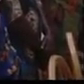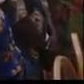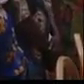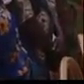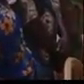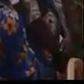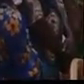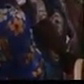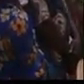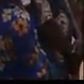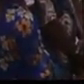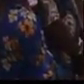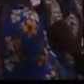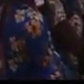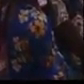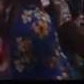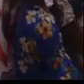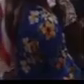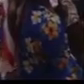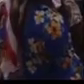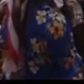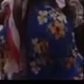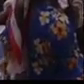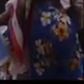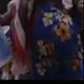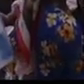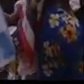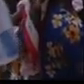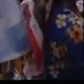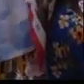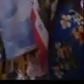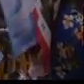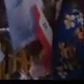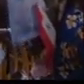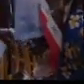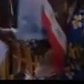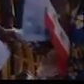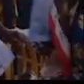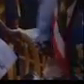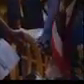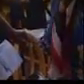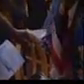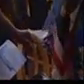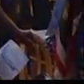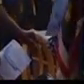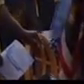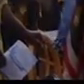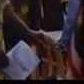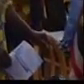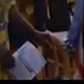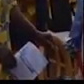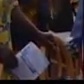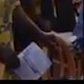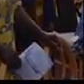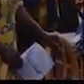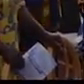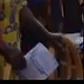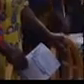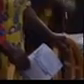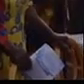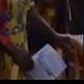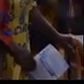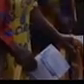so that you will not be put from the priesthood, disqualified from being a minister unto